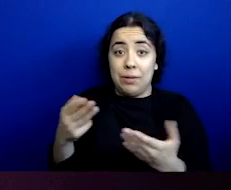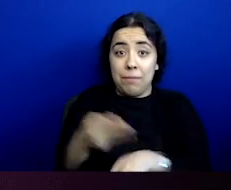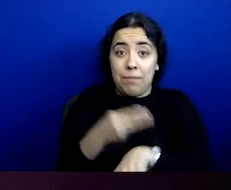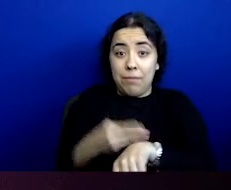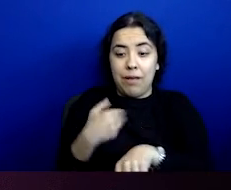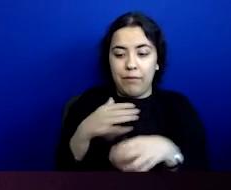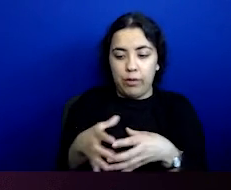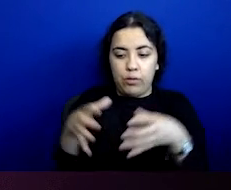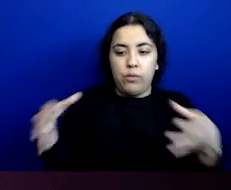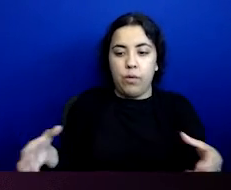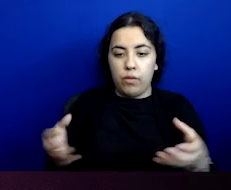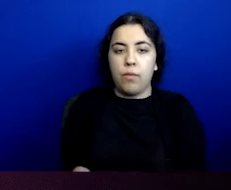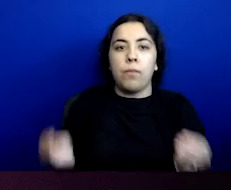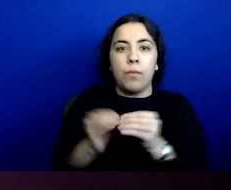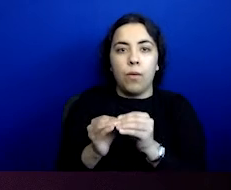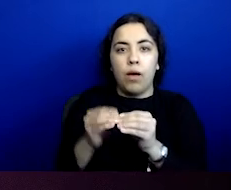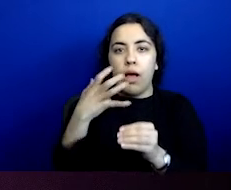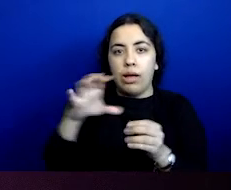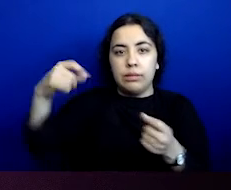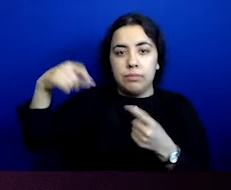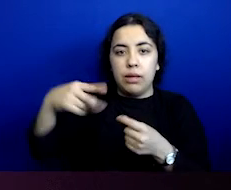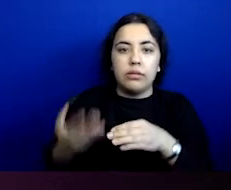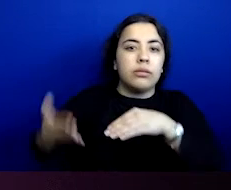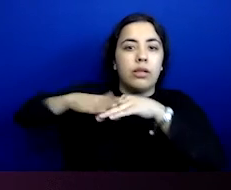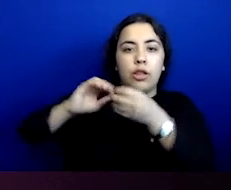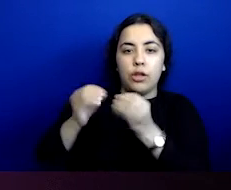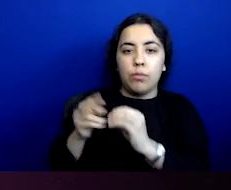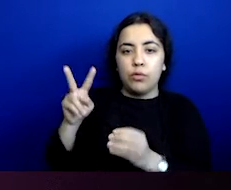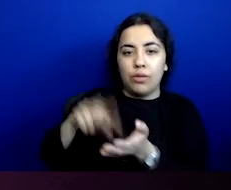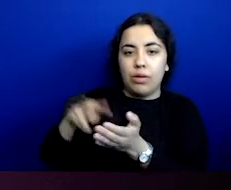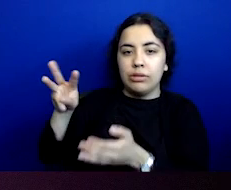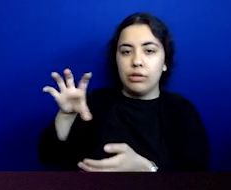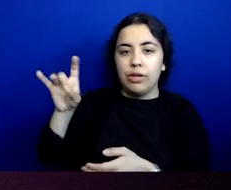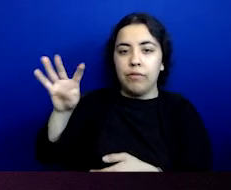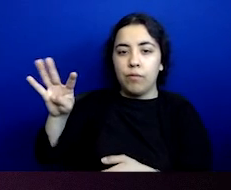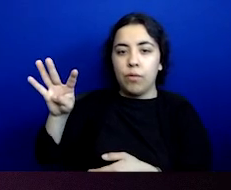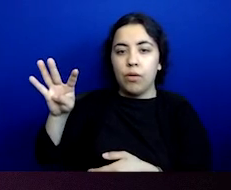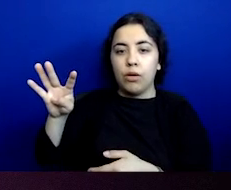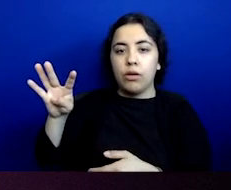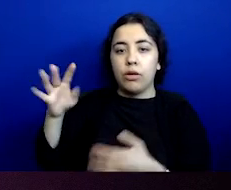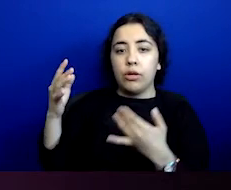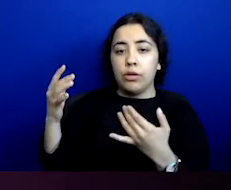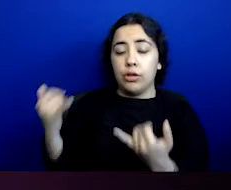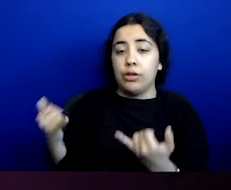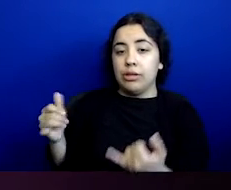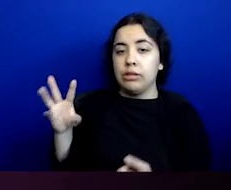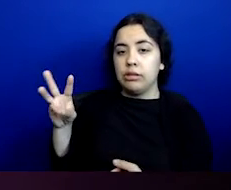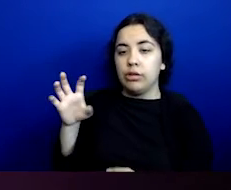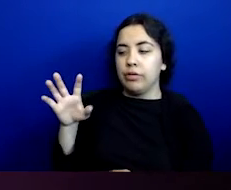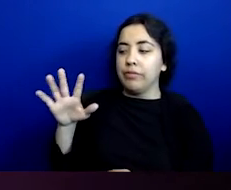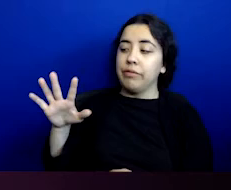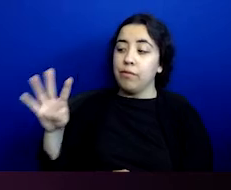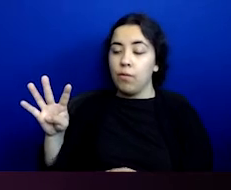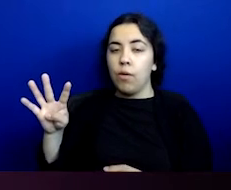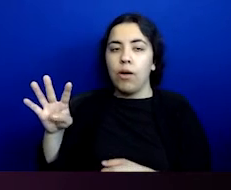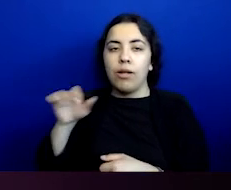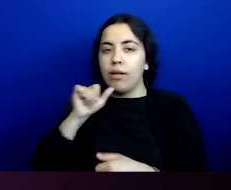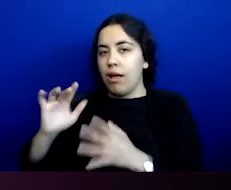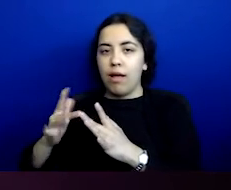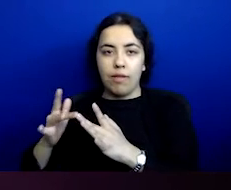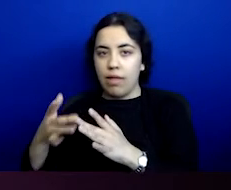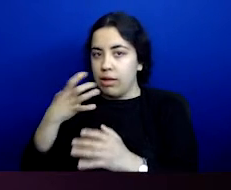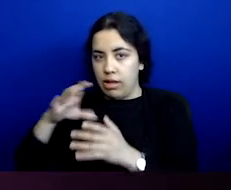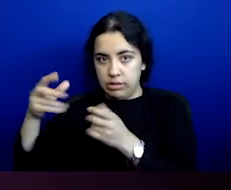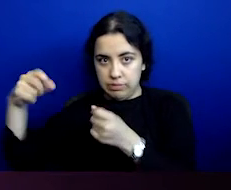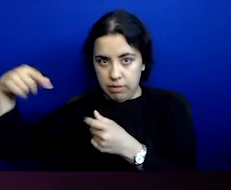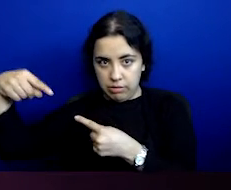by the increase of these hotspots coming up to 2,684 with about 654 hotspots offline. We've